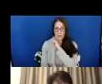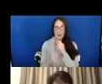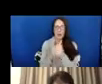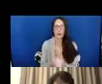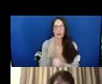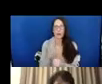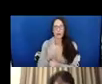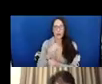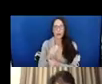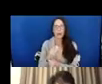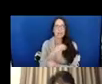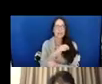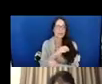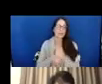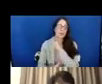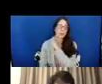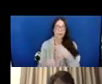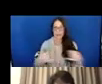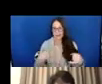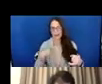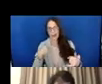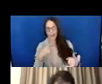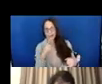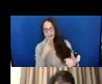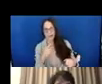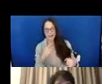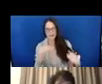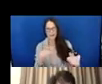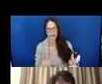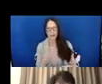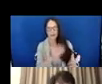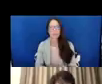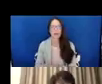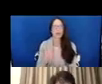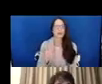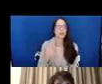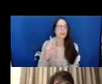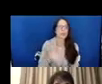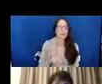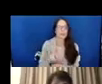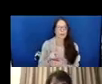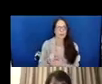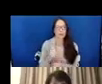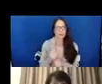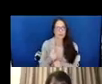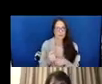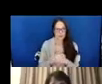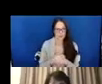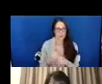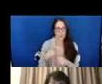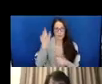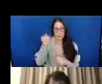many argue is far too low, at about 12,800 per year. On this slide, there's a bar chart entitled